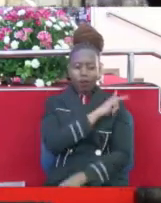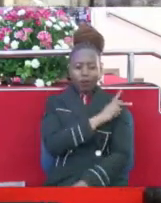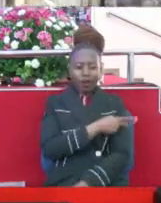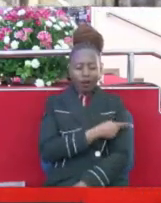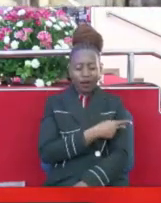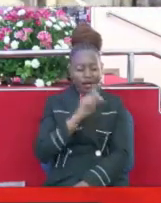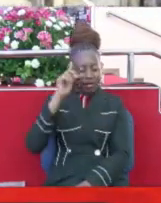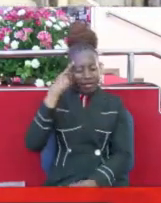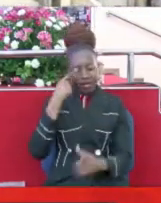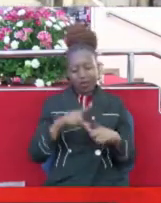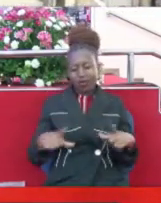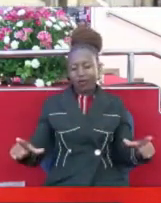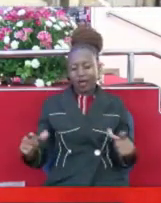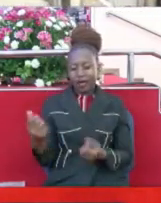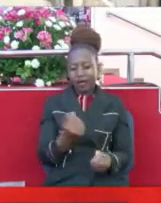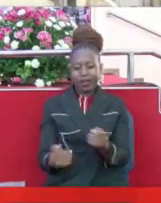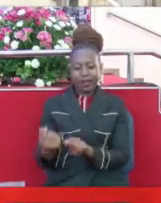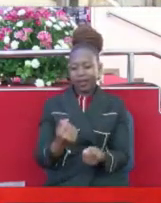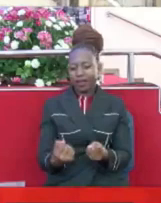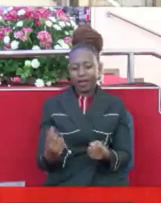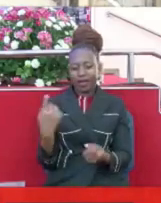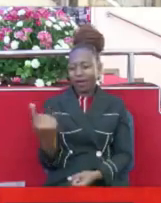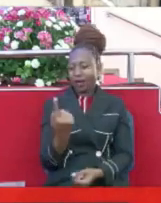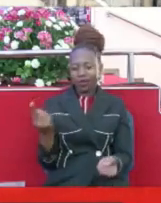higher than vehicles and pieces of land.